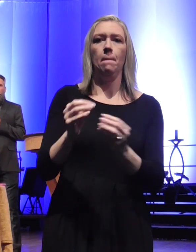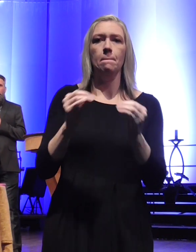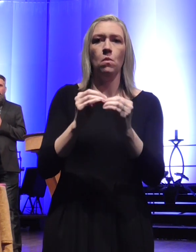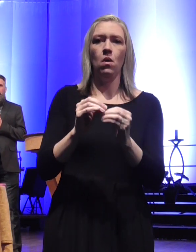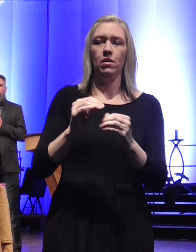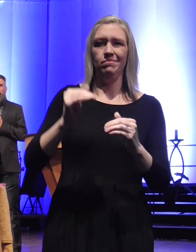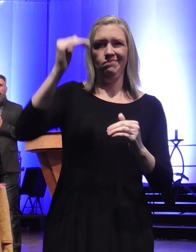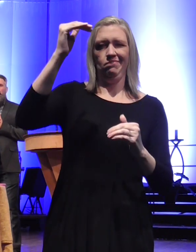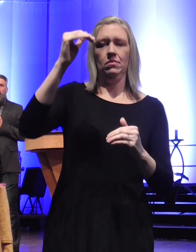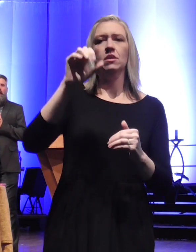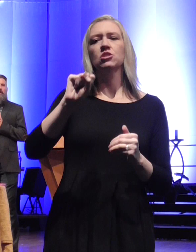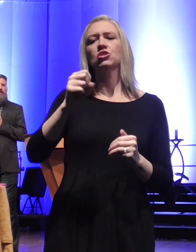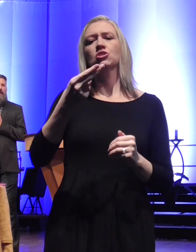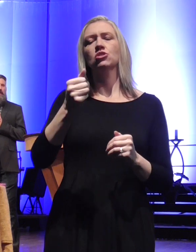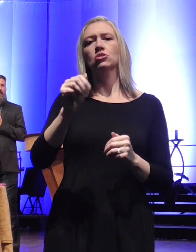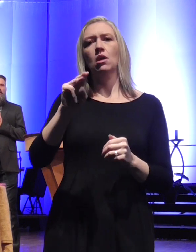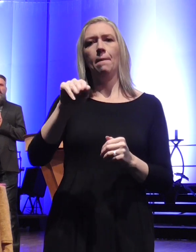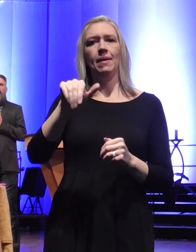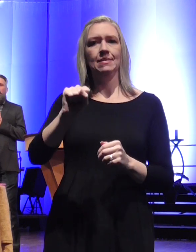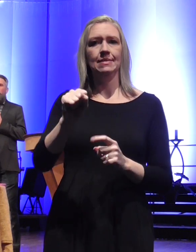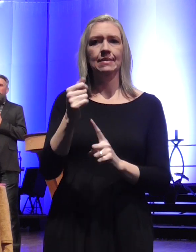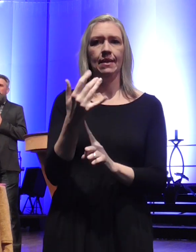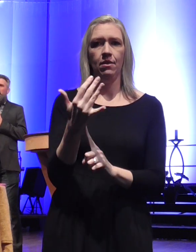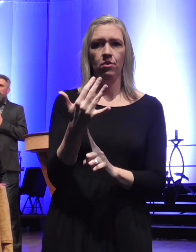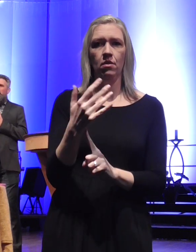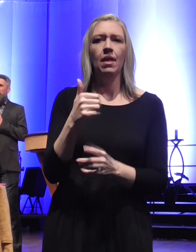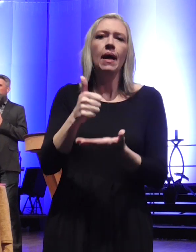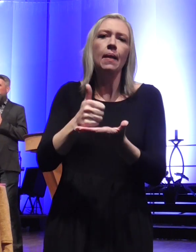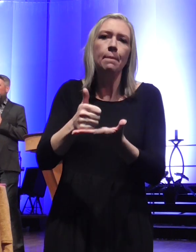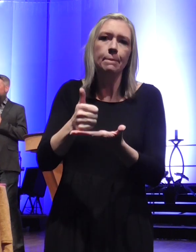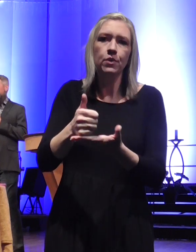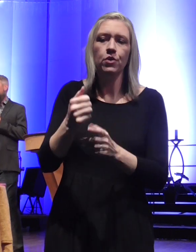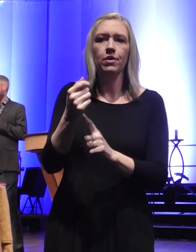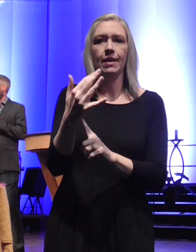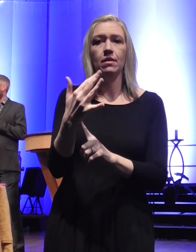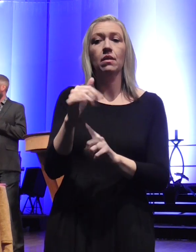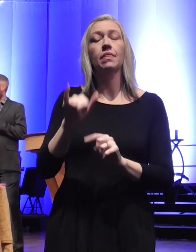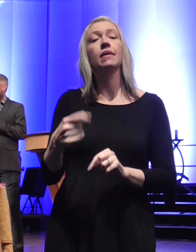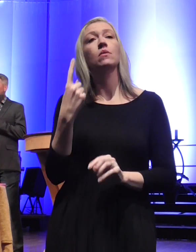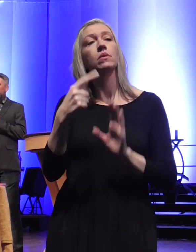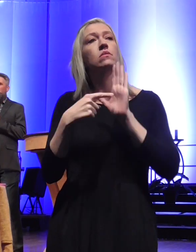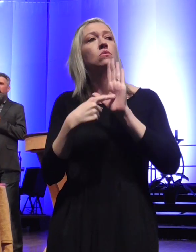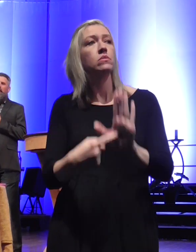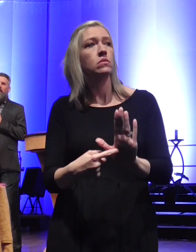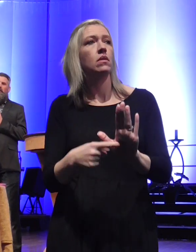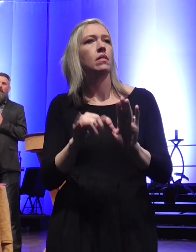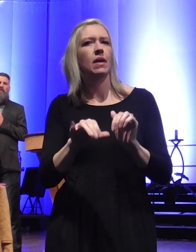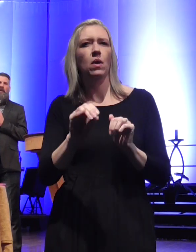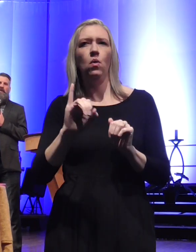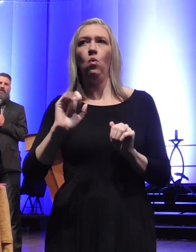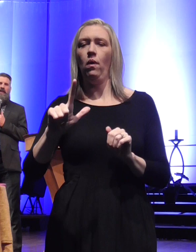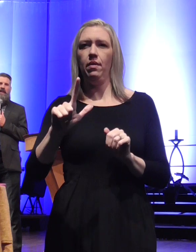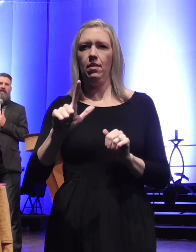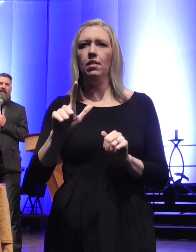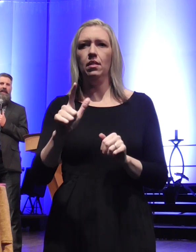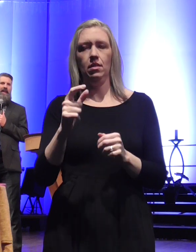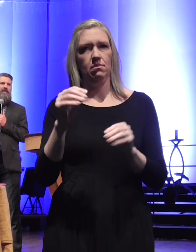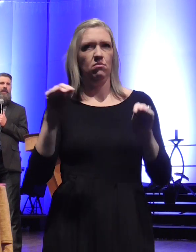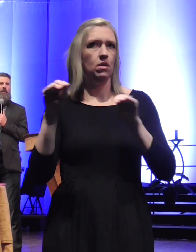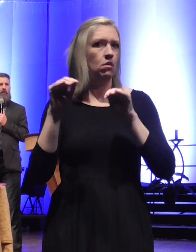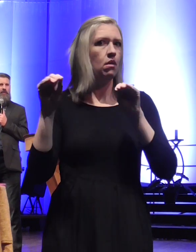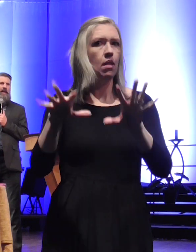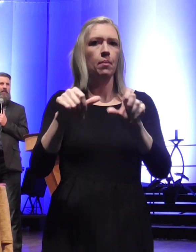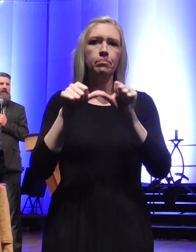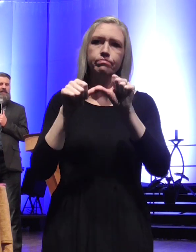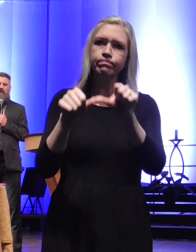the helper candle. And my understanding is that this candle represents that sacred vessel of oil that was the miraculous one that burned for 8 days and